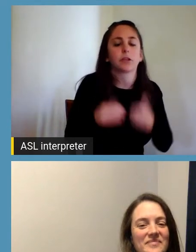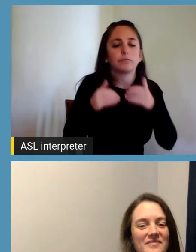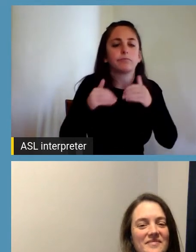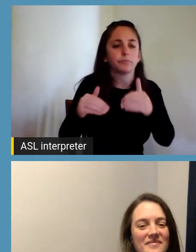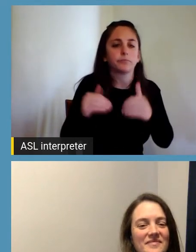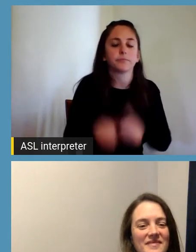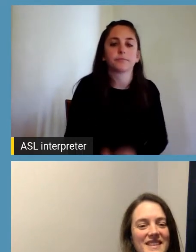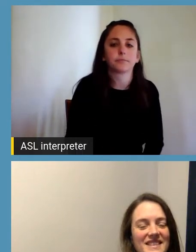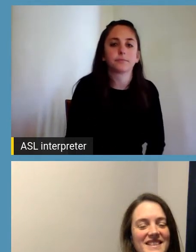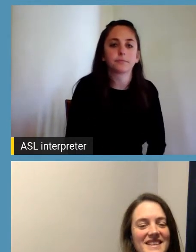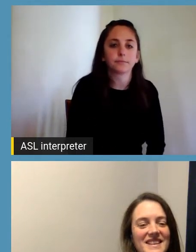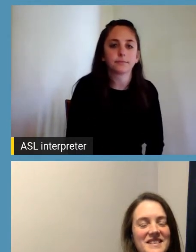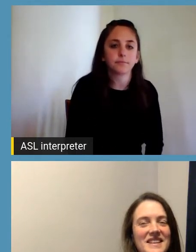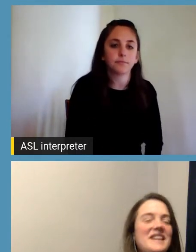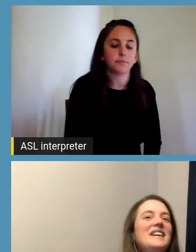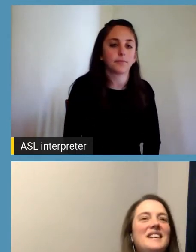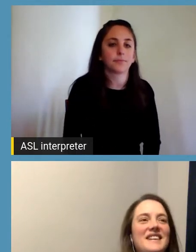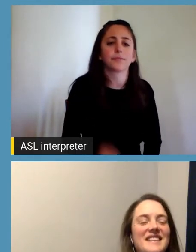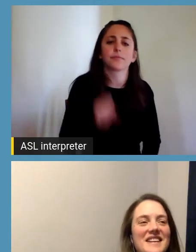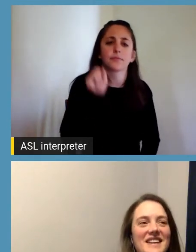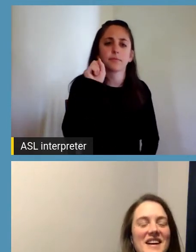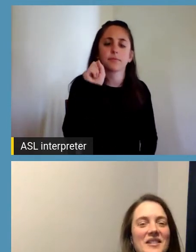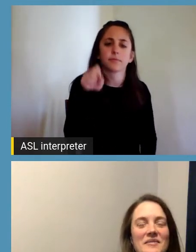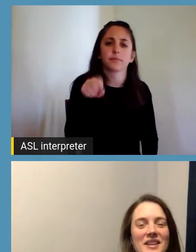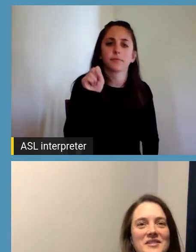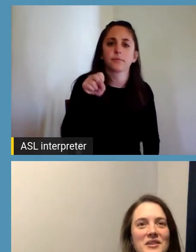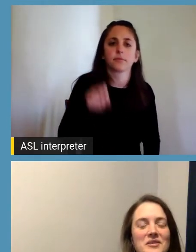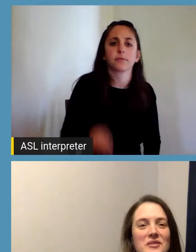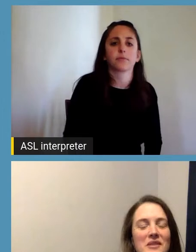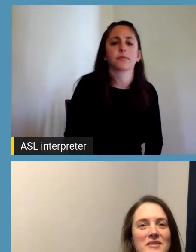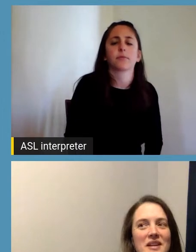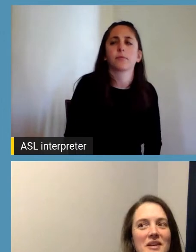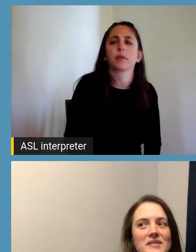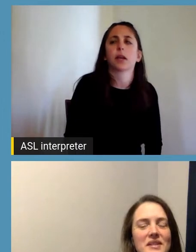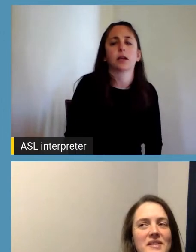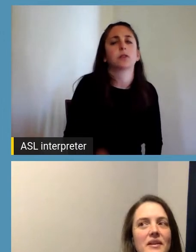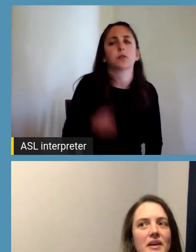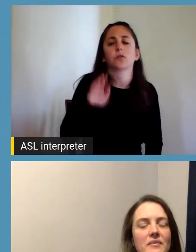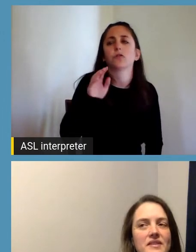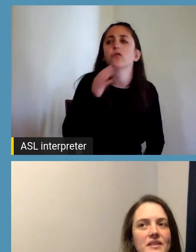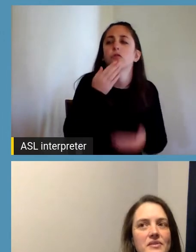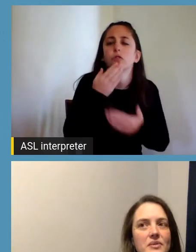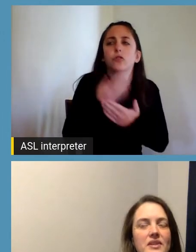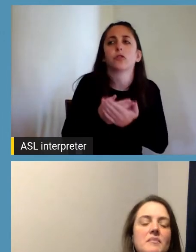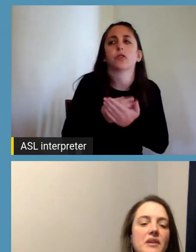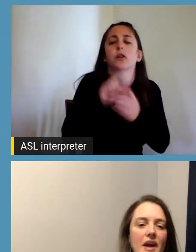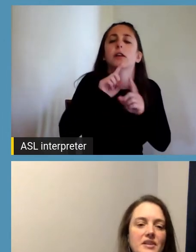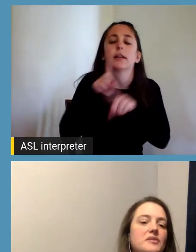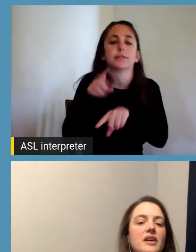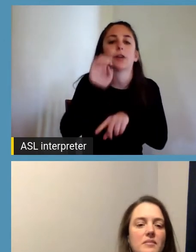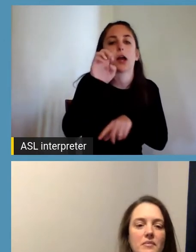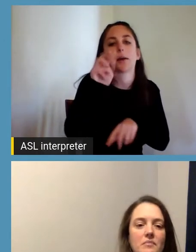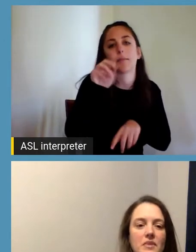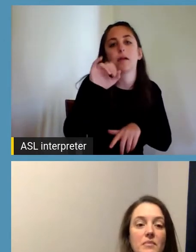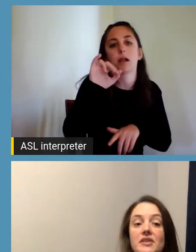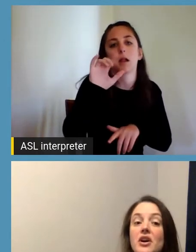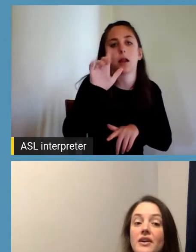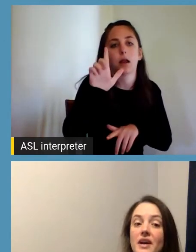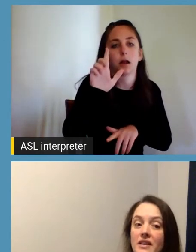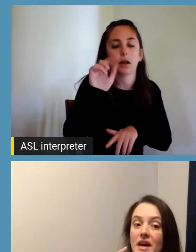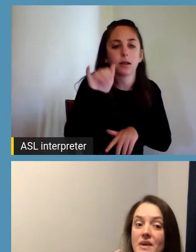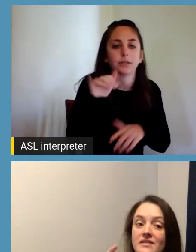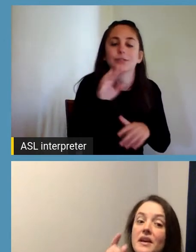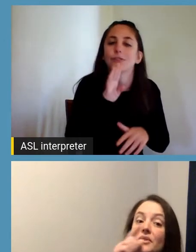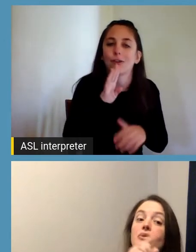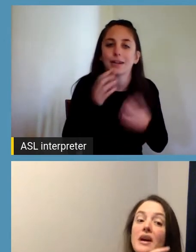say. Yeah, I love that answer, Arturo. I was going to say, I would say certainly something I didn't talk about in my